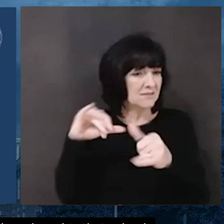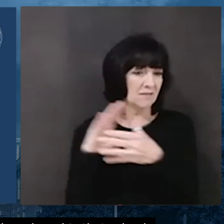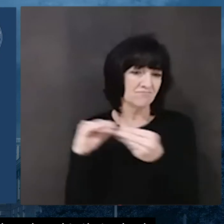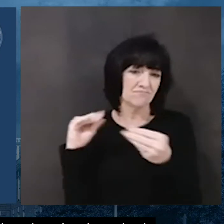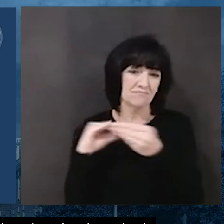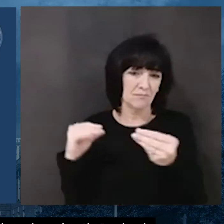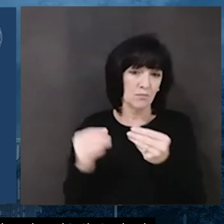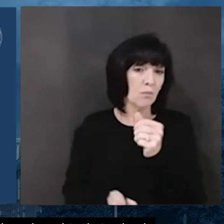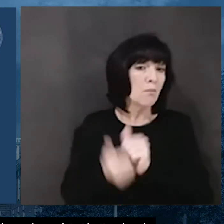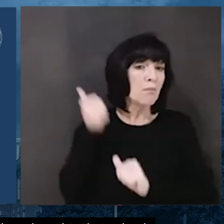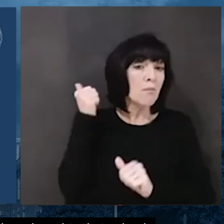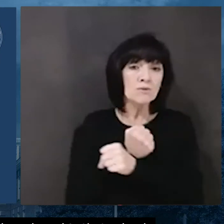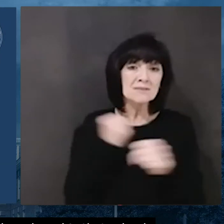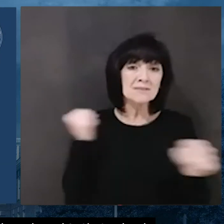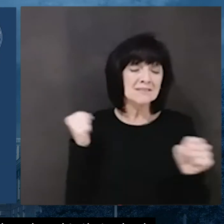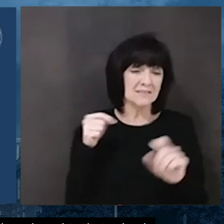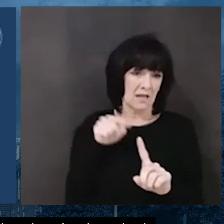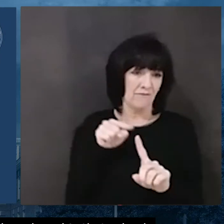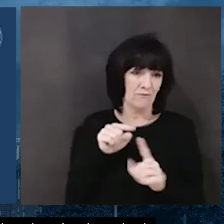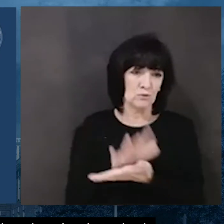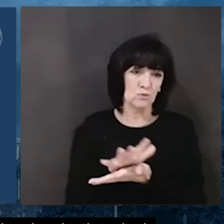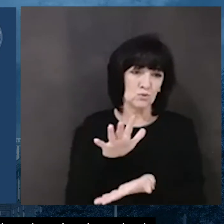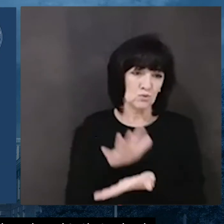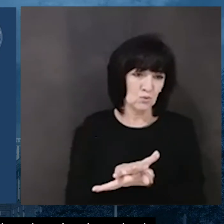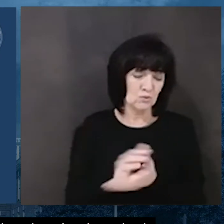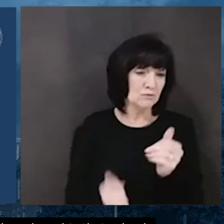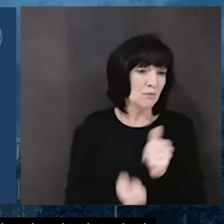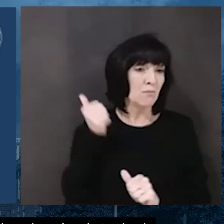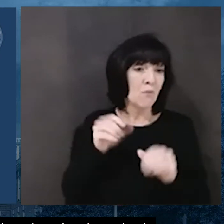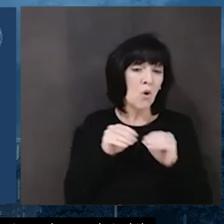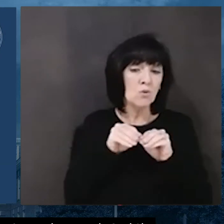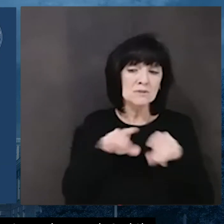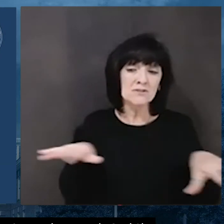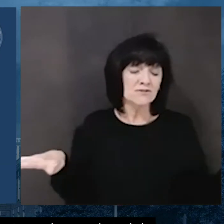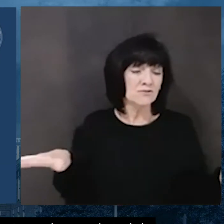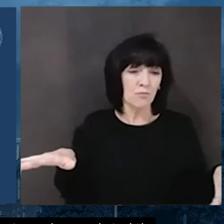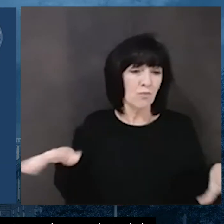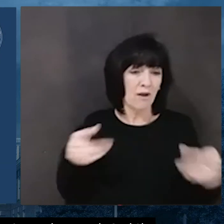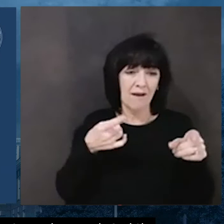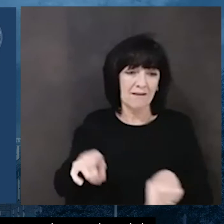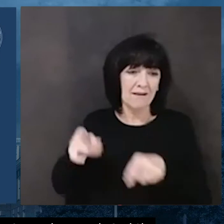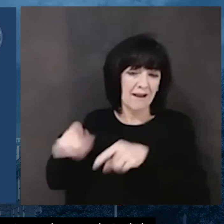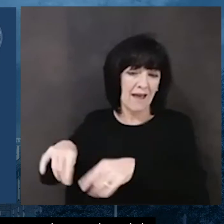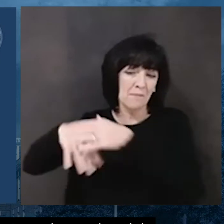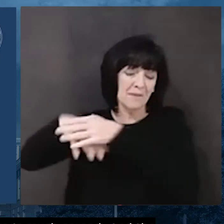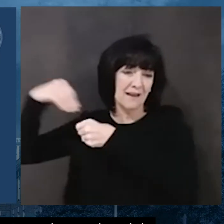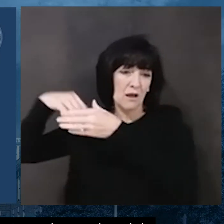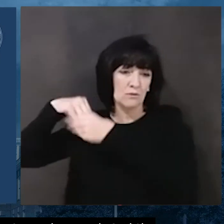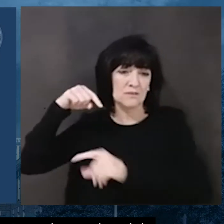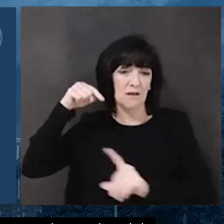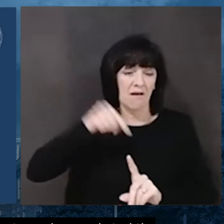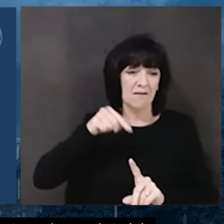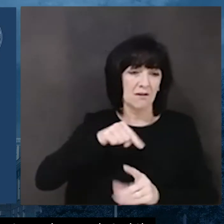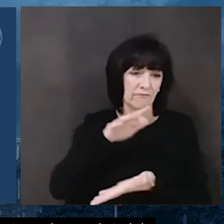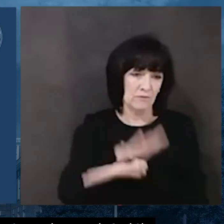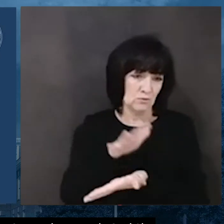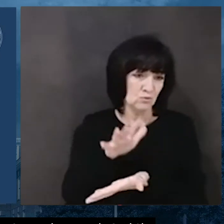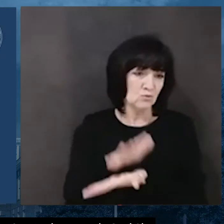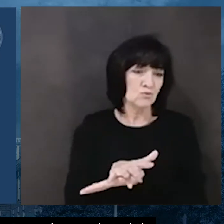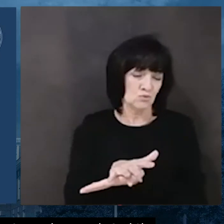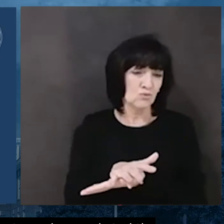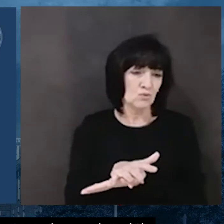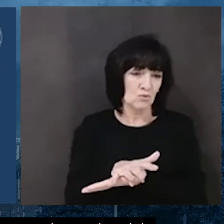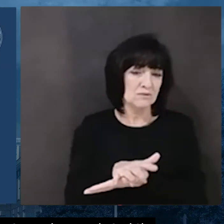much spread. The spread happens outside of schools and affects the operational needs of schools